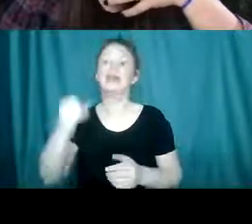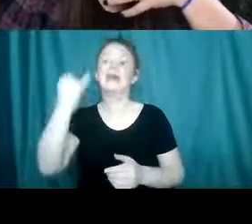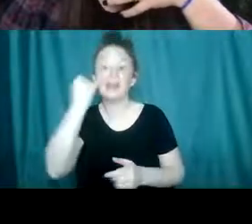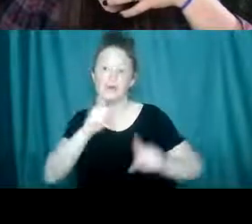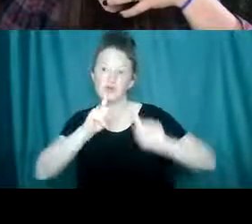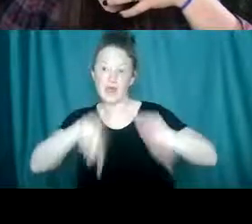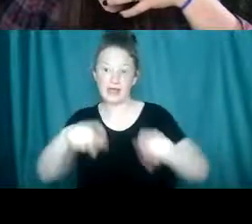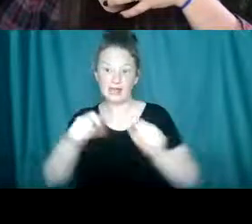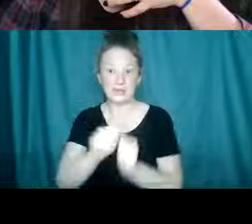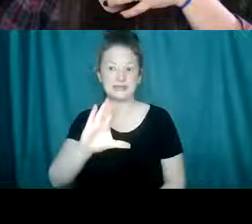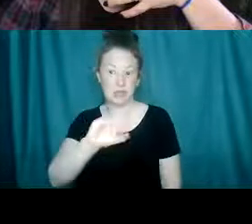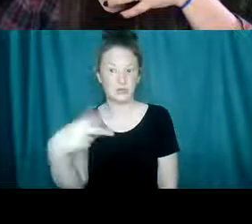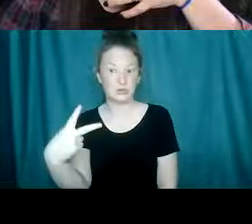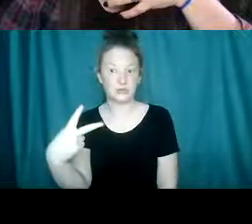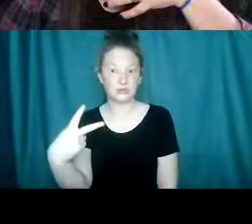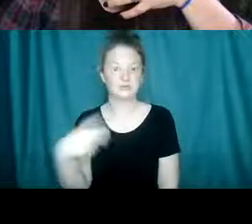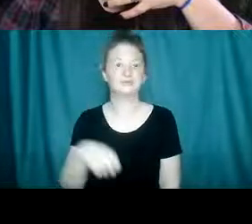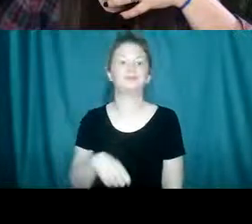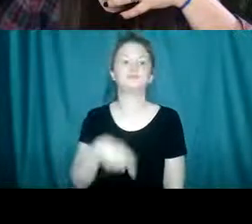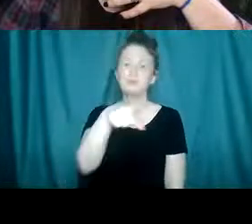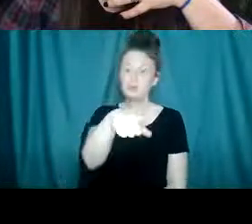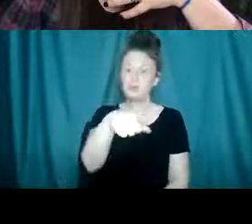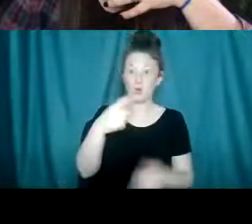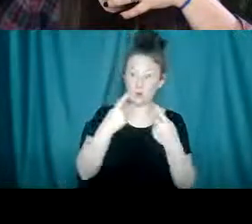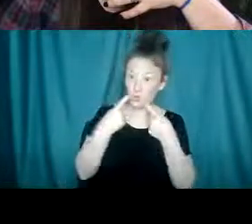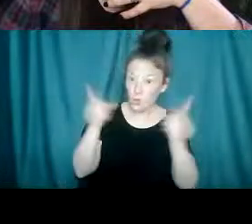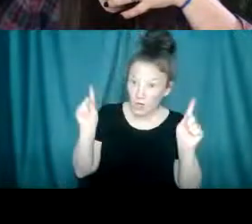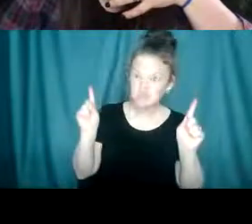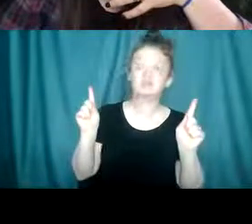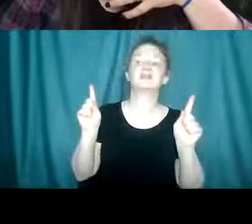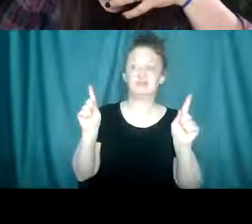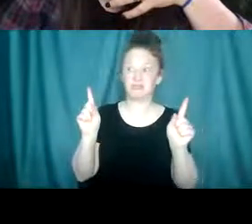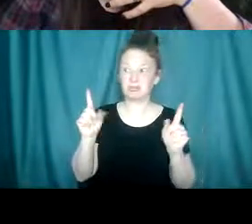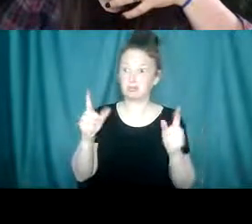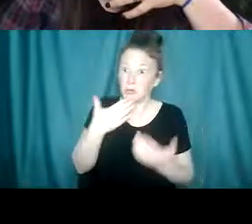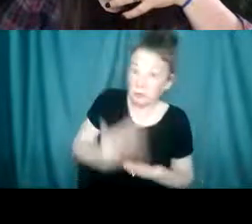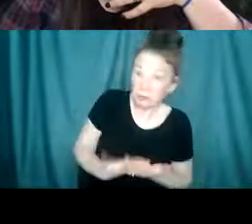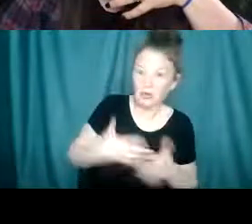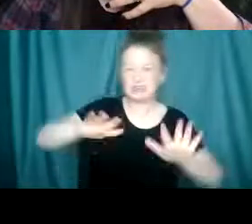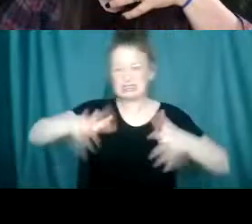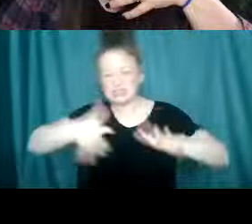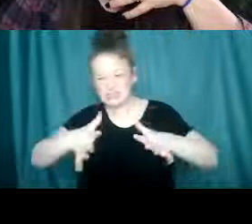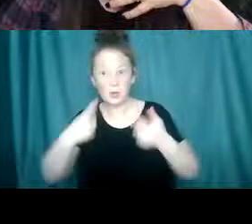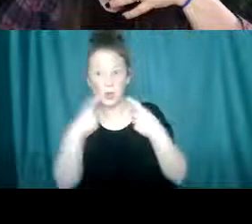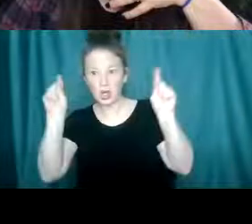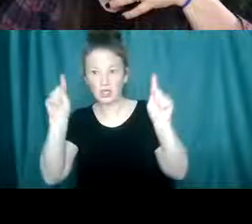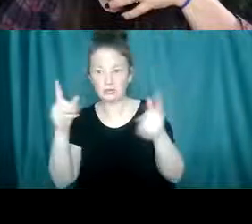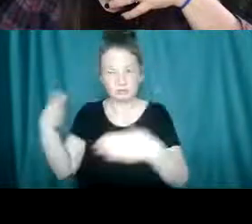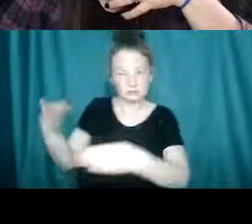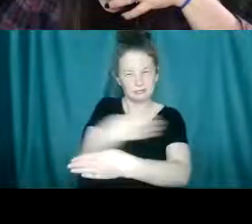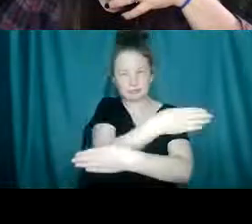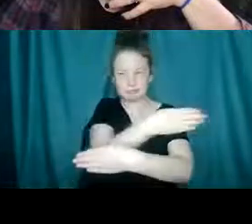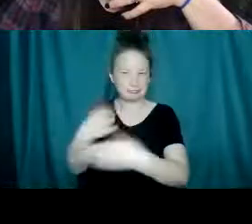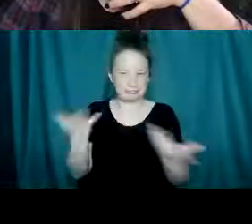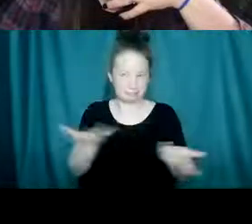know if something that works, we really need to know how well it works. And here are a couple of